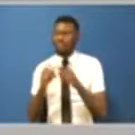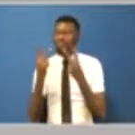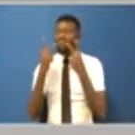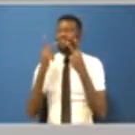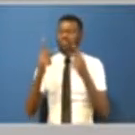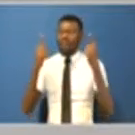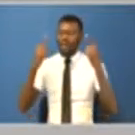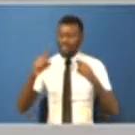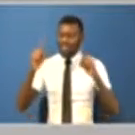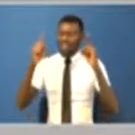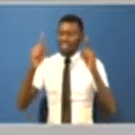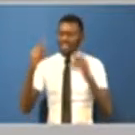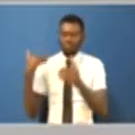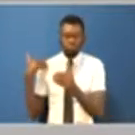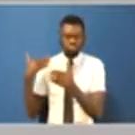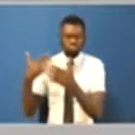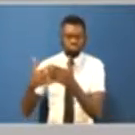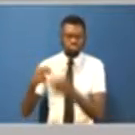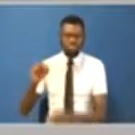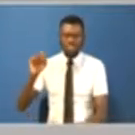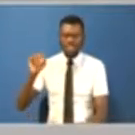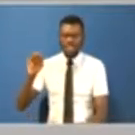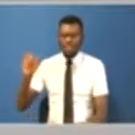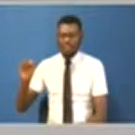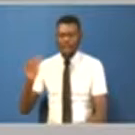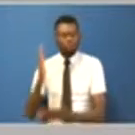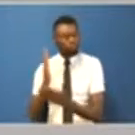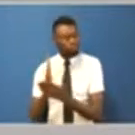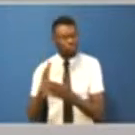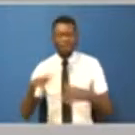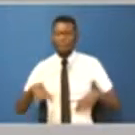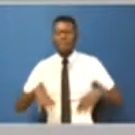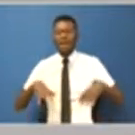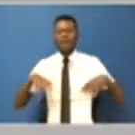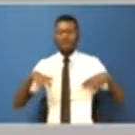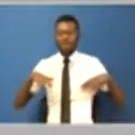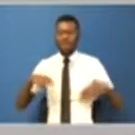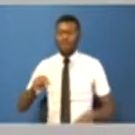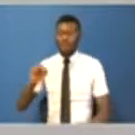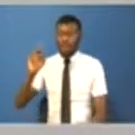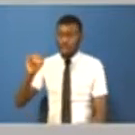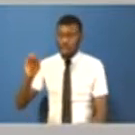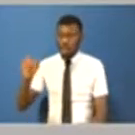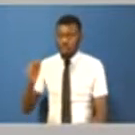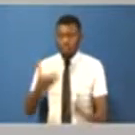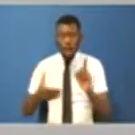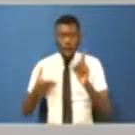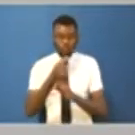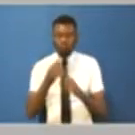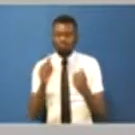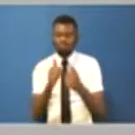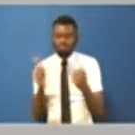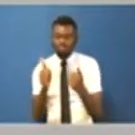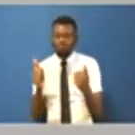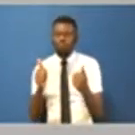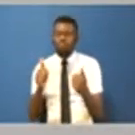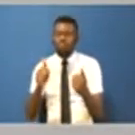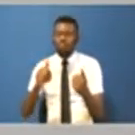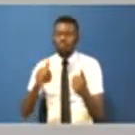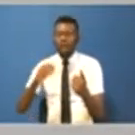success of nms it's something that we can be proud of nms has accomplished what the governor is to